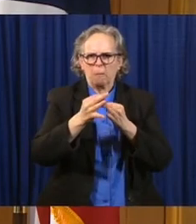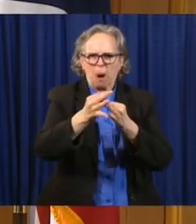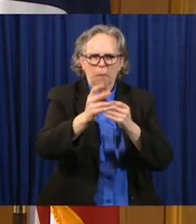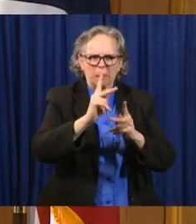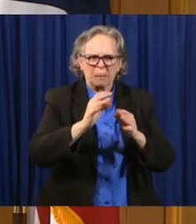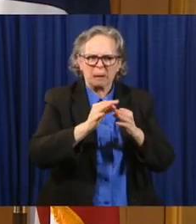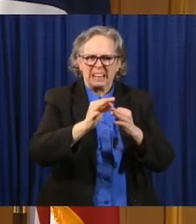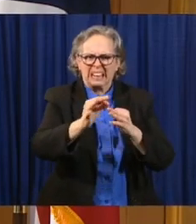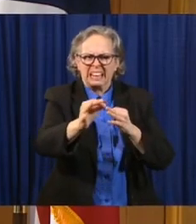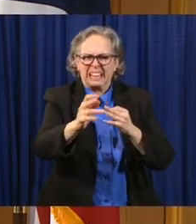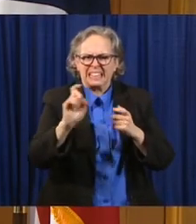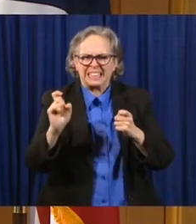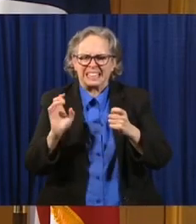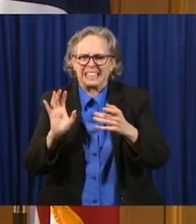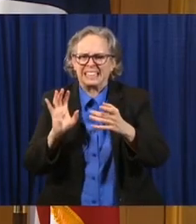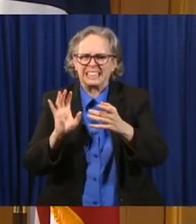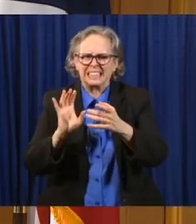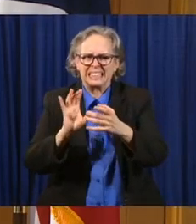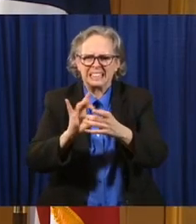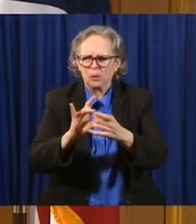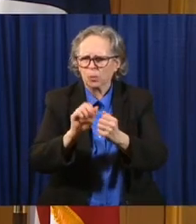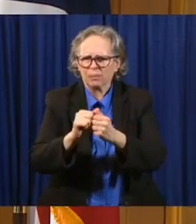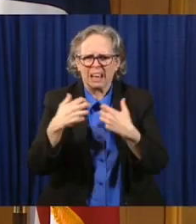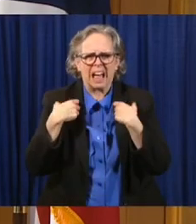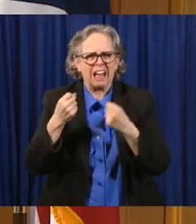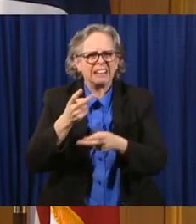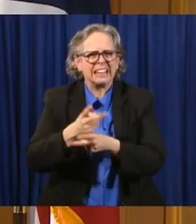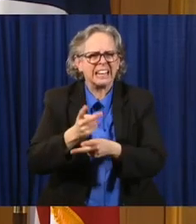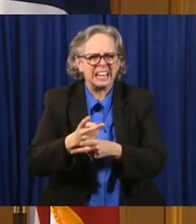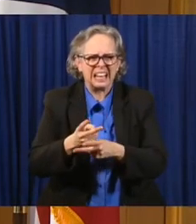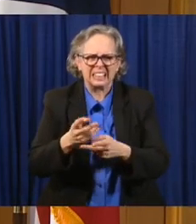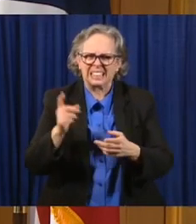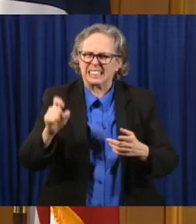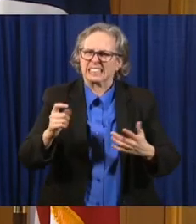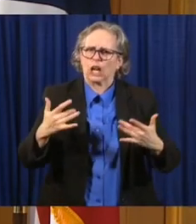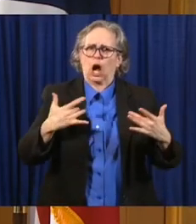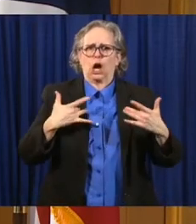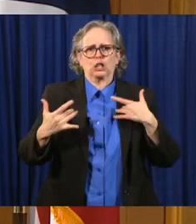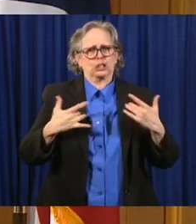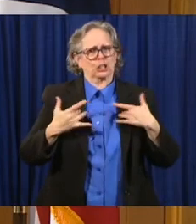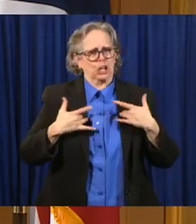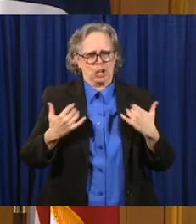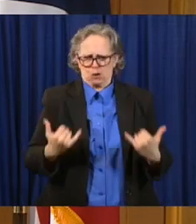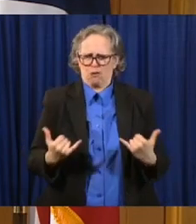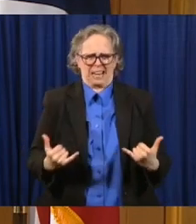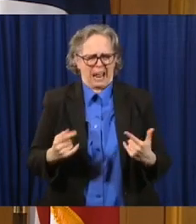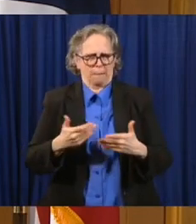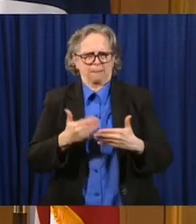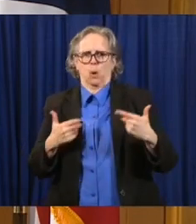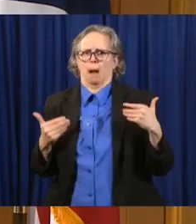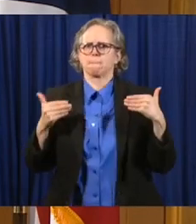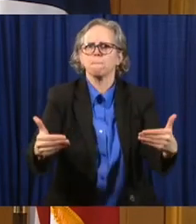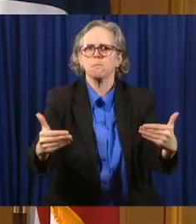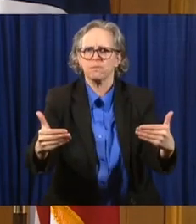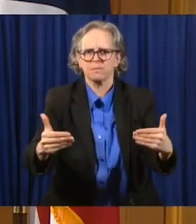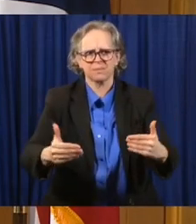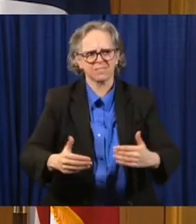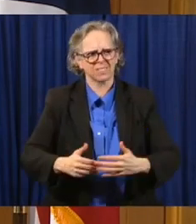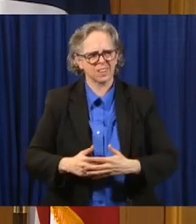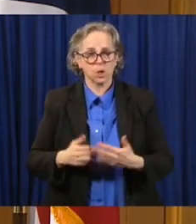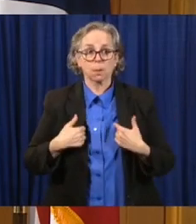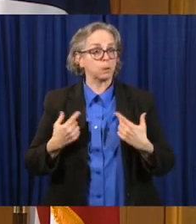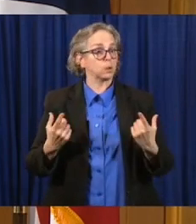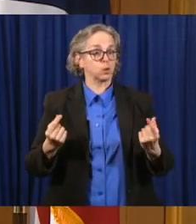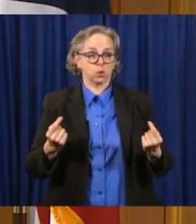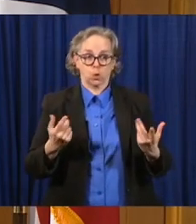with the healthcare system. And so that is a concern as we move forward. So I have asked them to come up